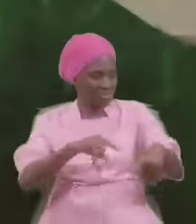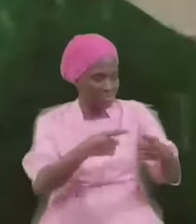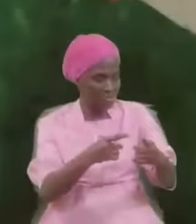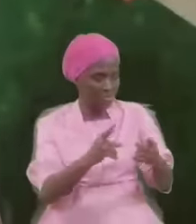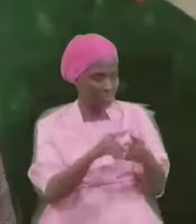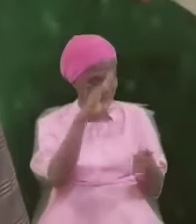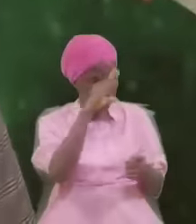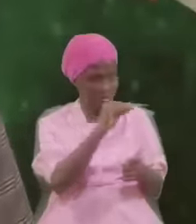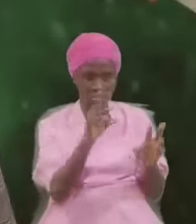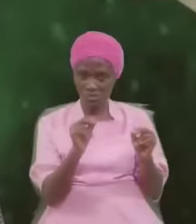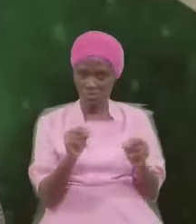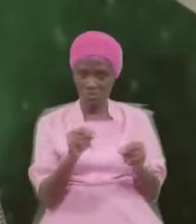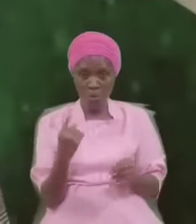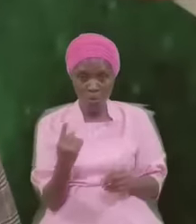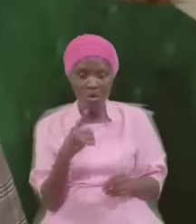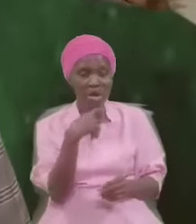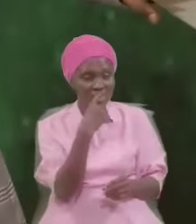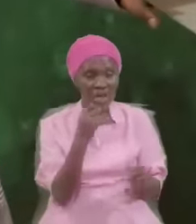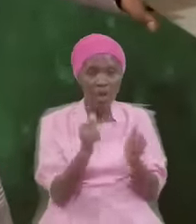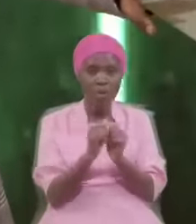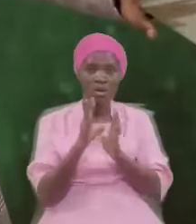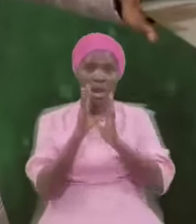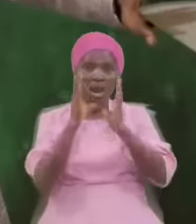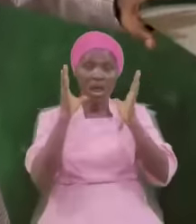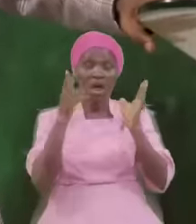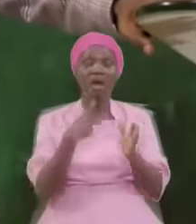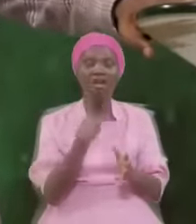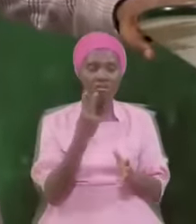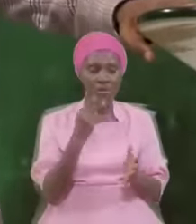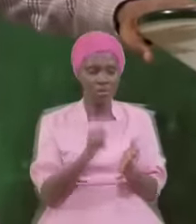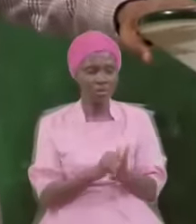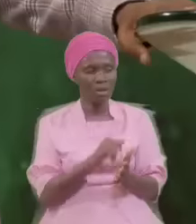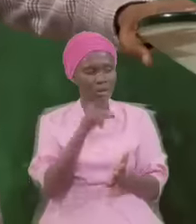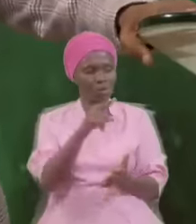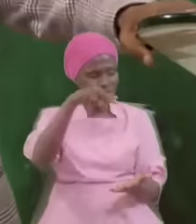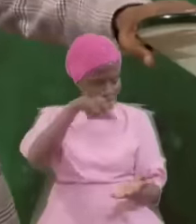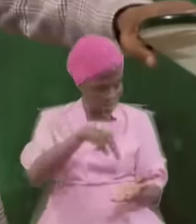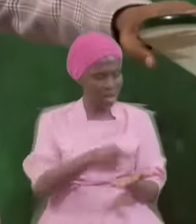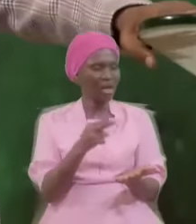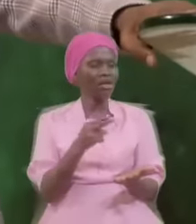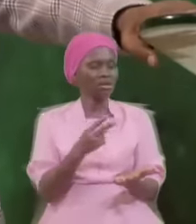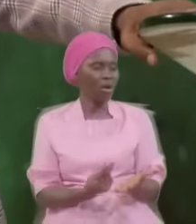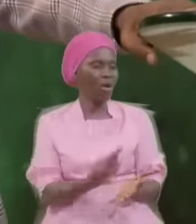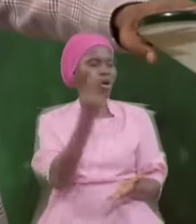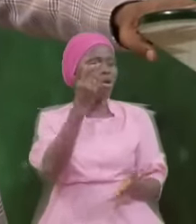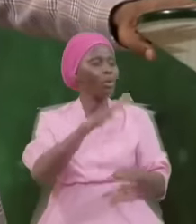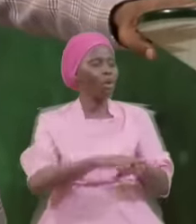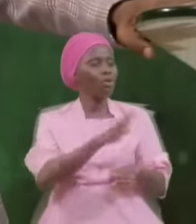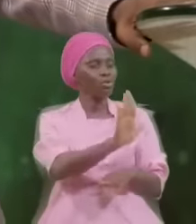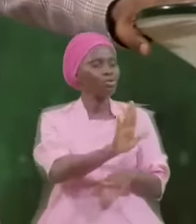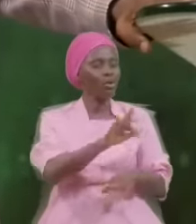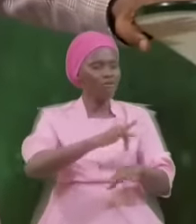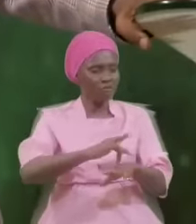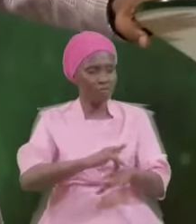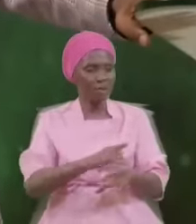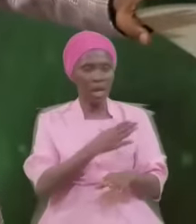him, said with a loud voice, stand upright on thy feet.